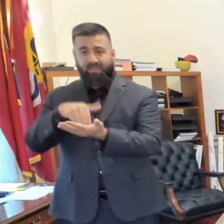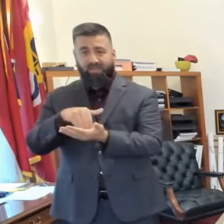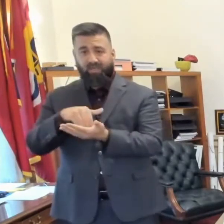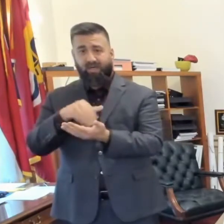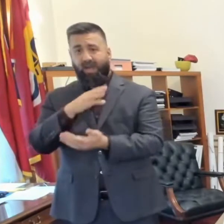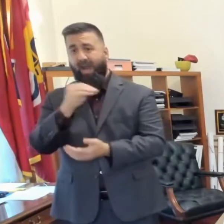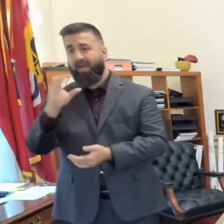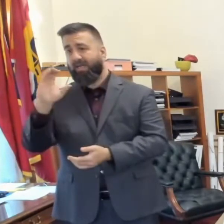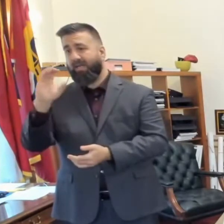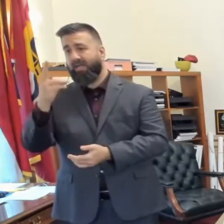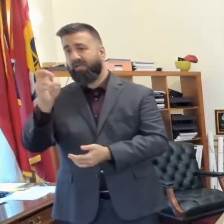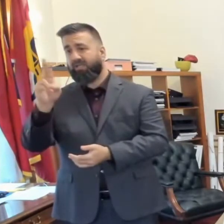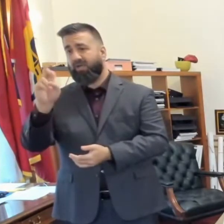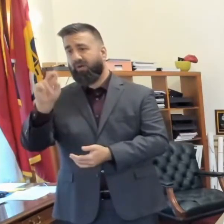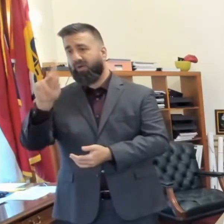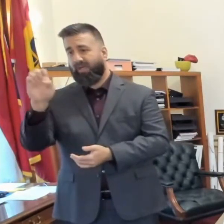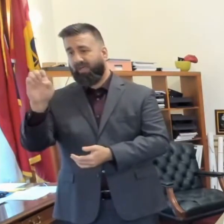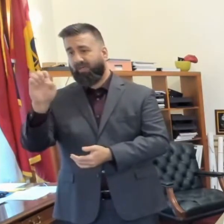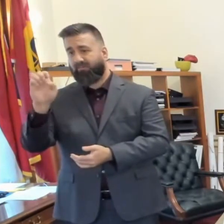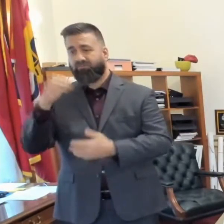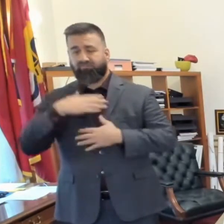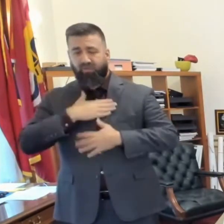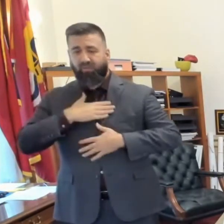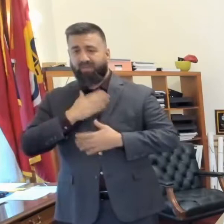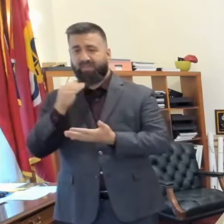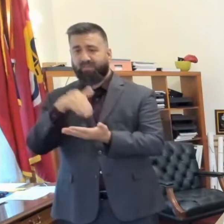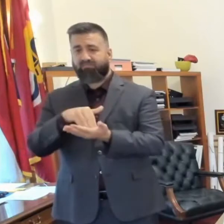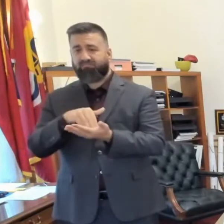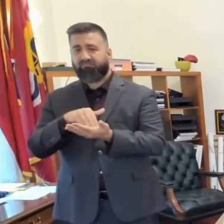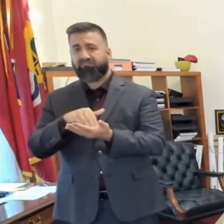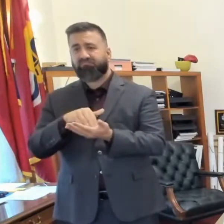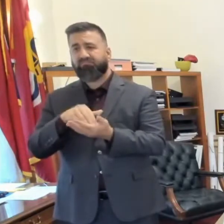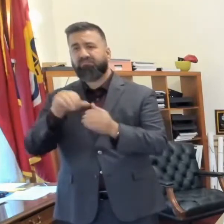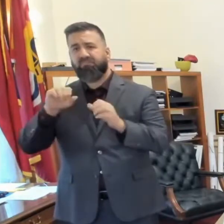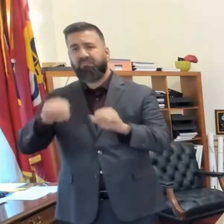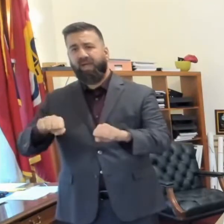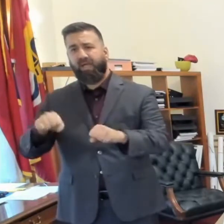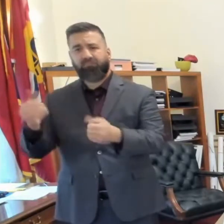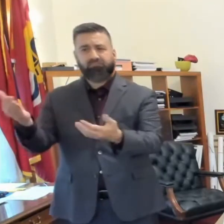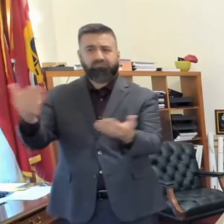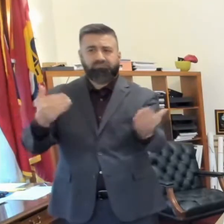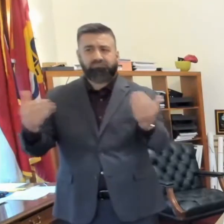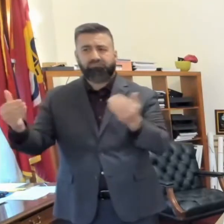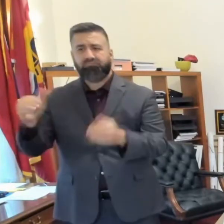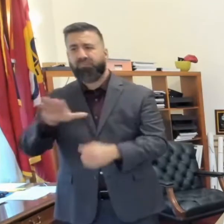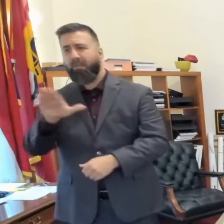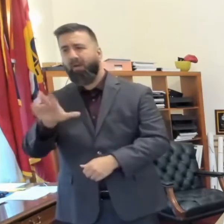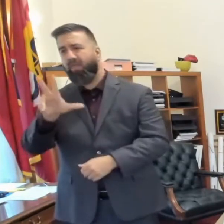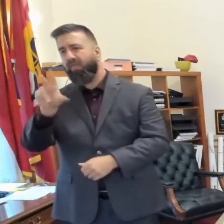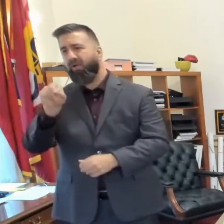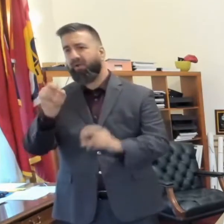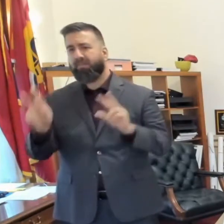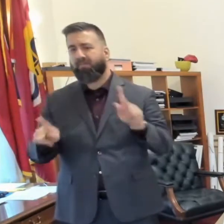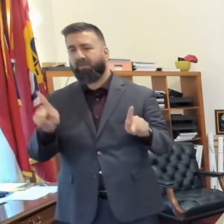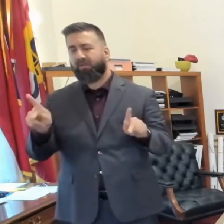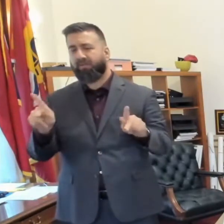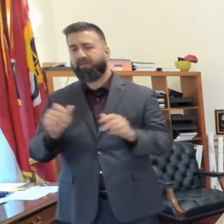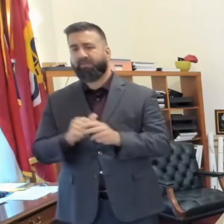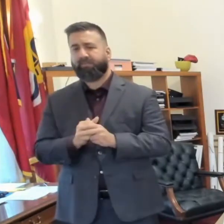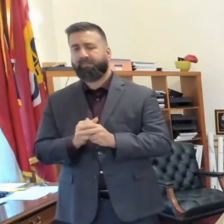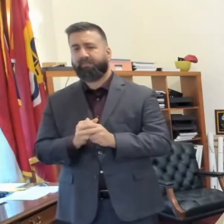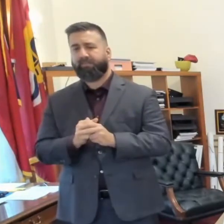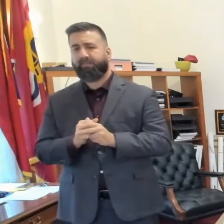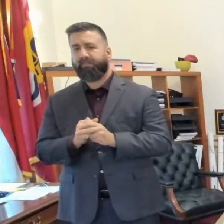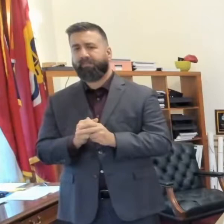Each of them can house 30 or so people. And then in addition to that, we